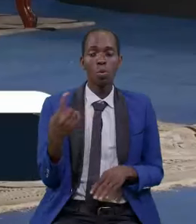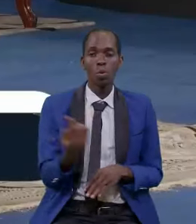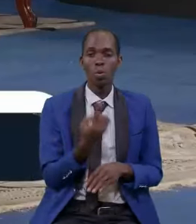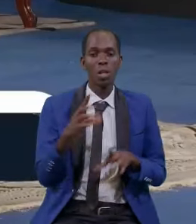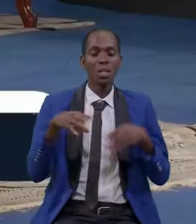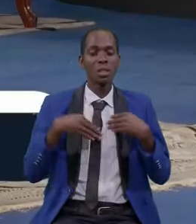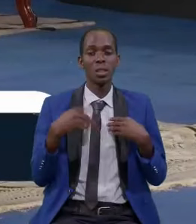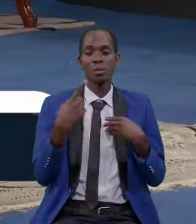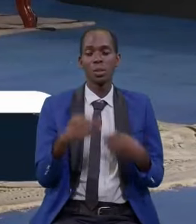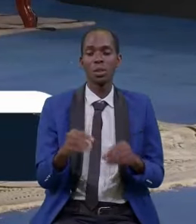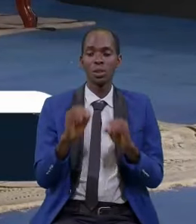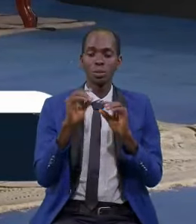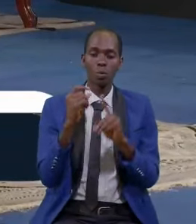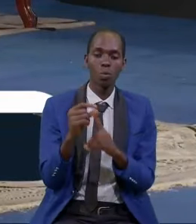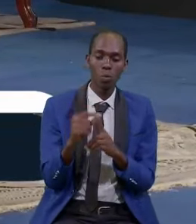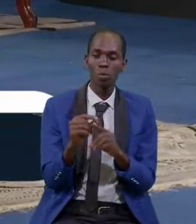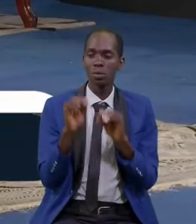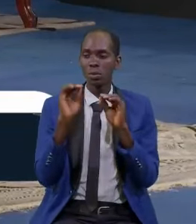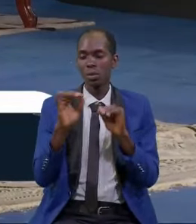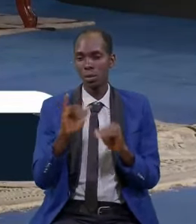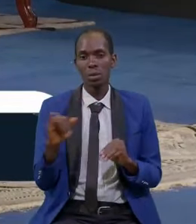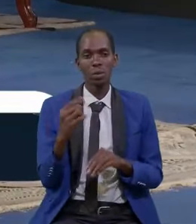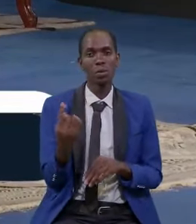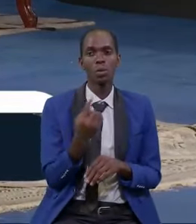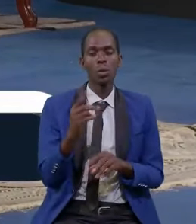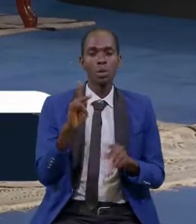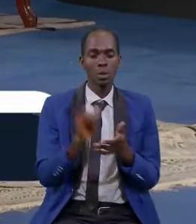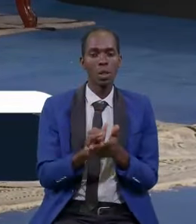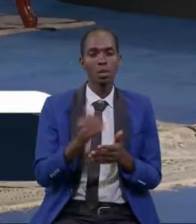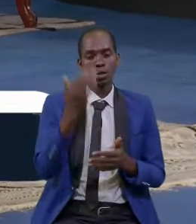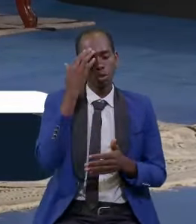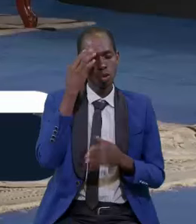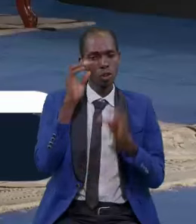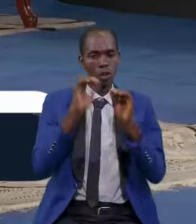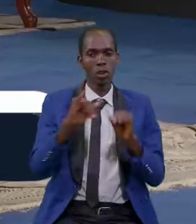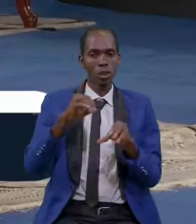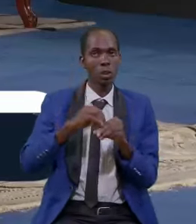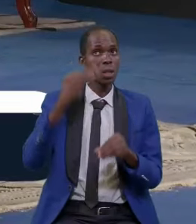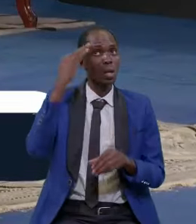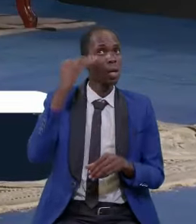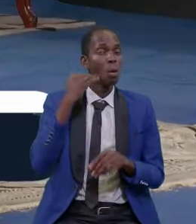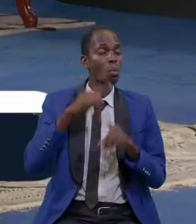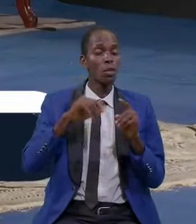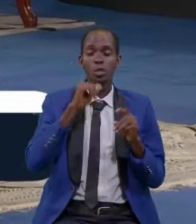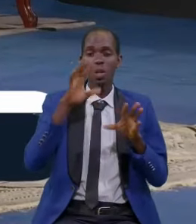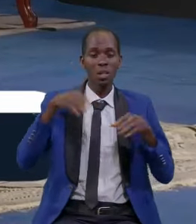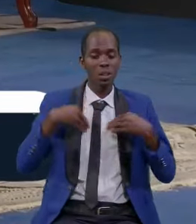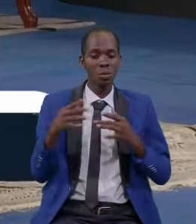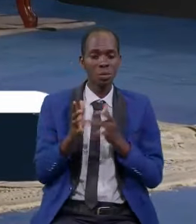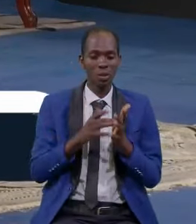that receive doctrine in their head, but they have not received Jesus in their heart.